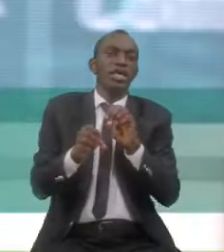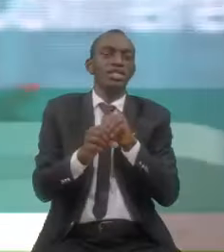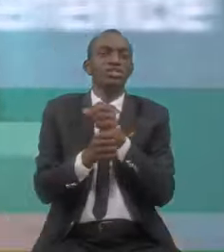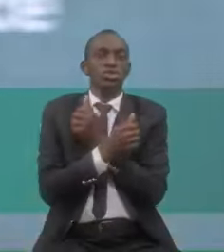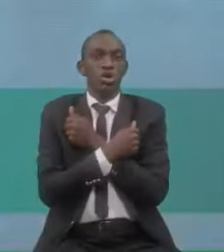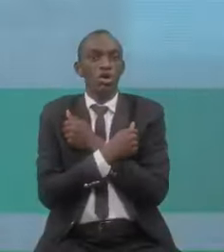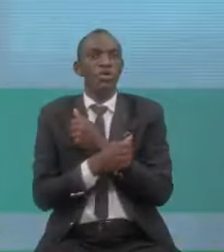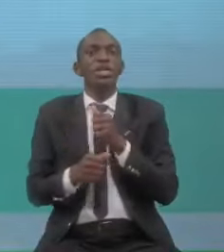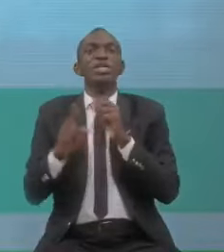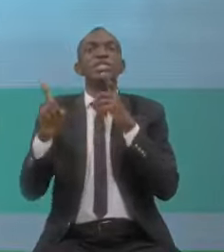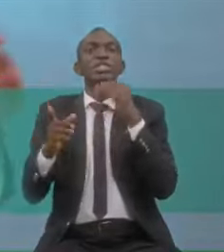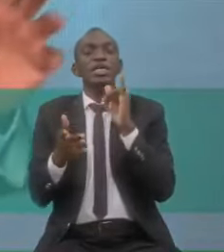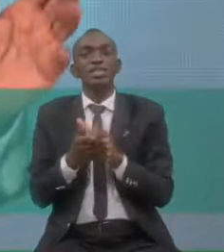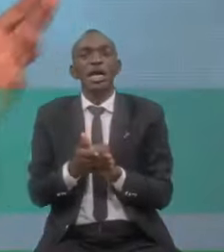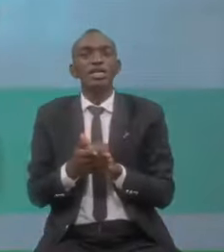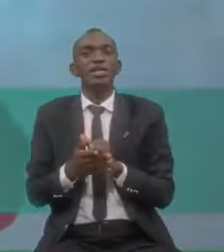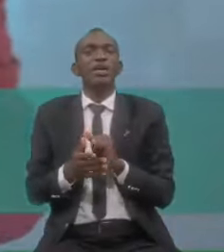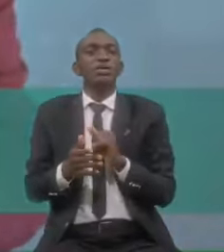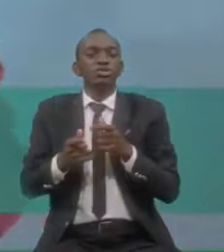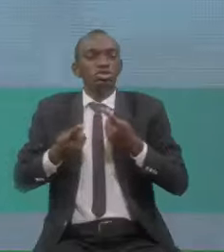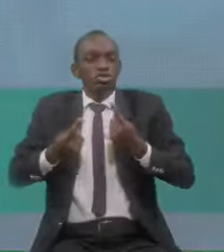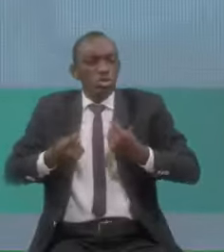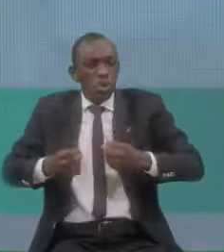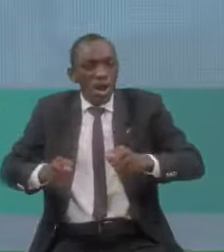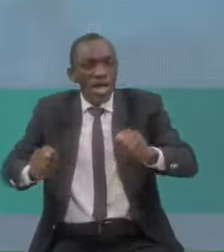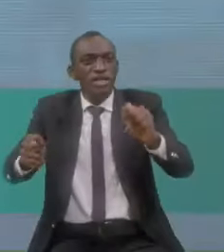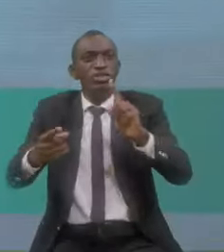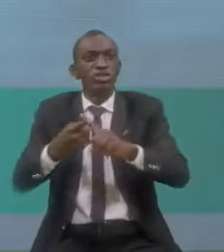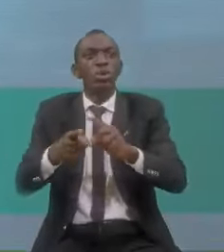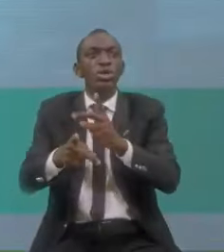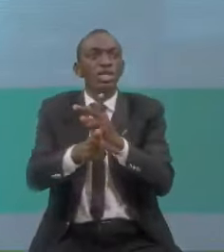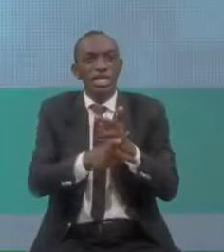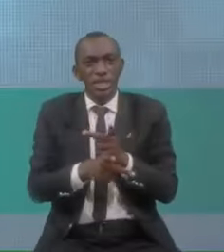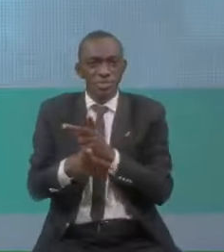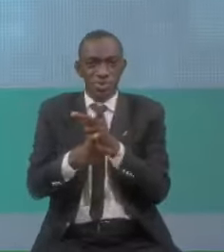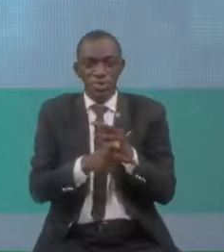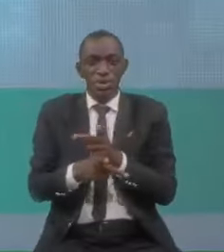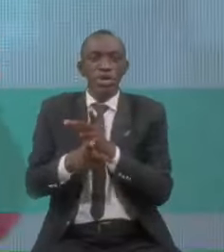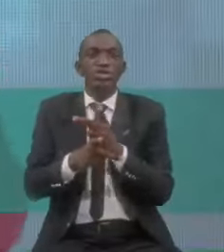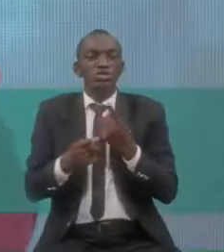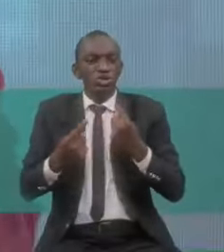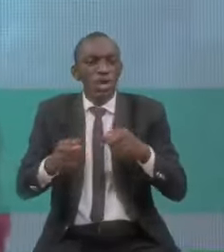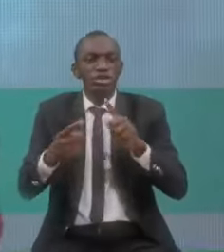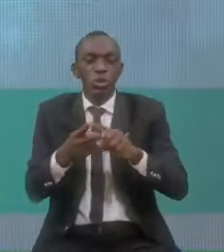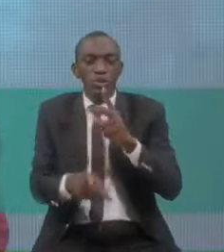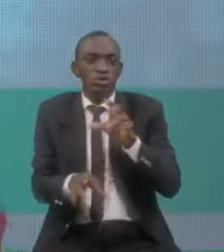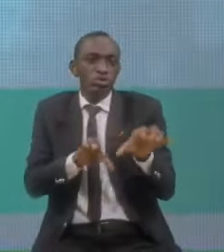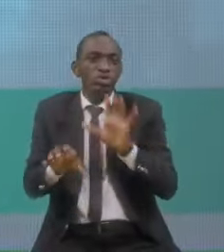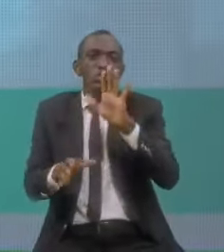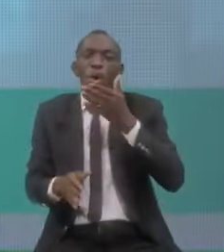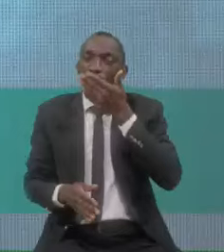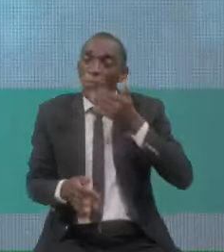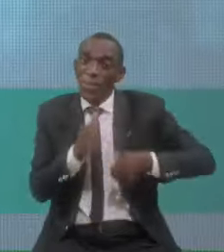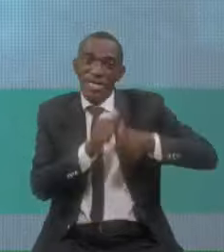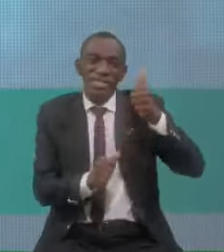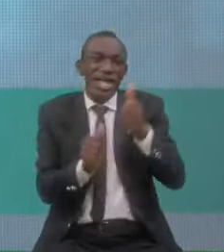3, it says, endeavoring to keep, endeavoring, doing your best, doing everything you can do